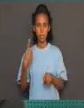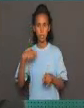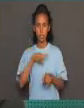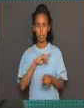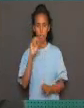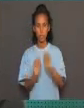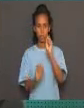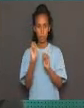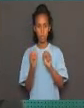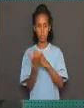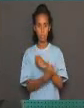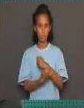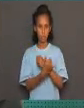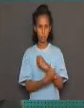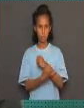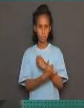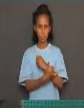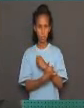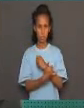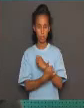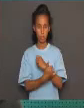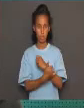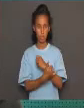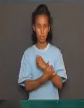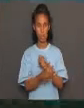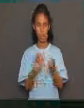greater than if we compare regions.